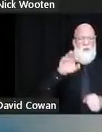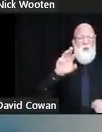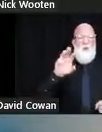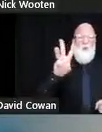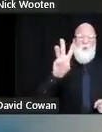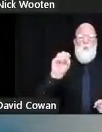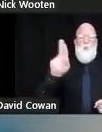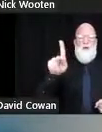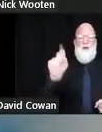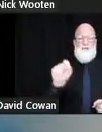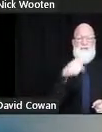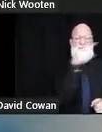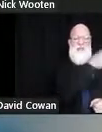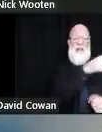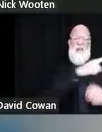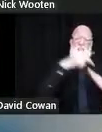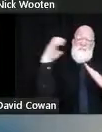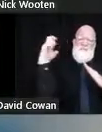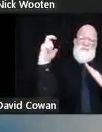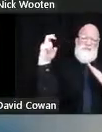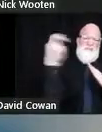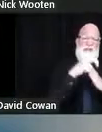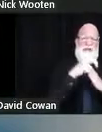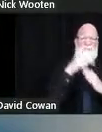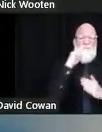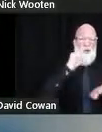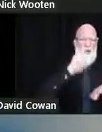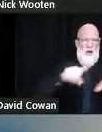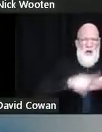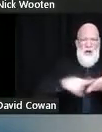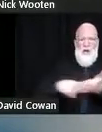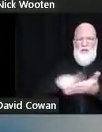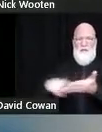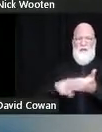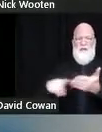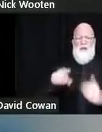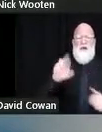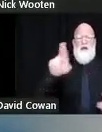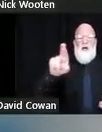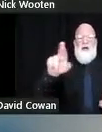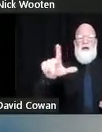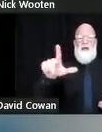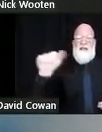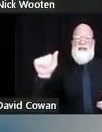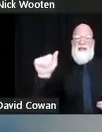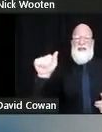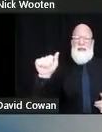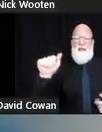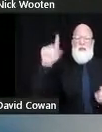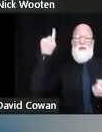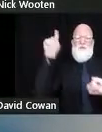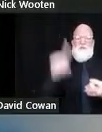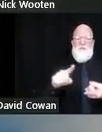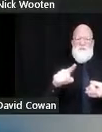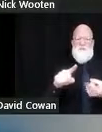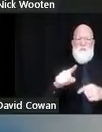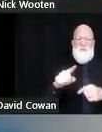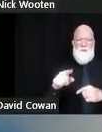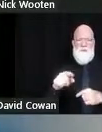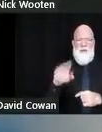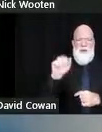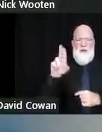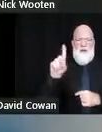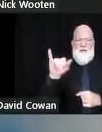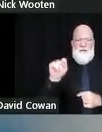hand count came back with a margin difference on the number of ballots of 0.153 and a on the margin